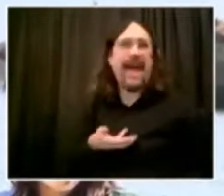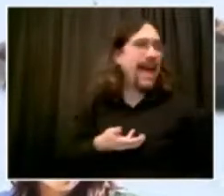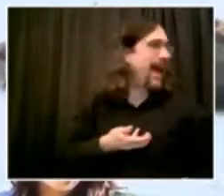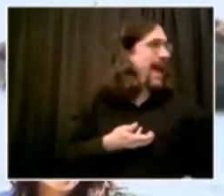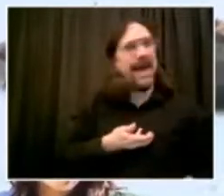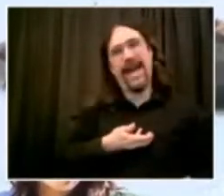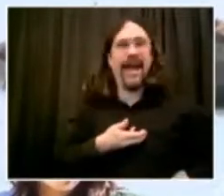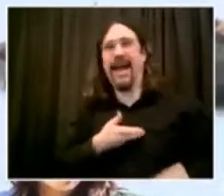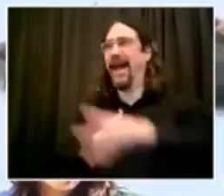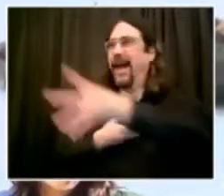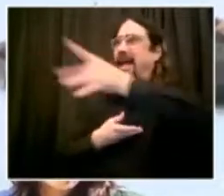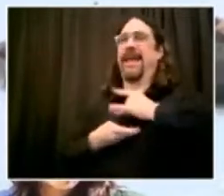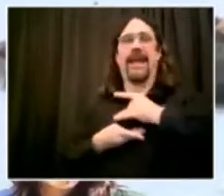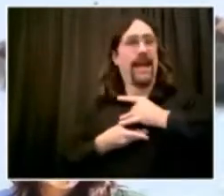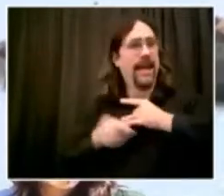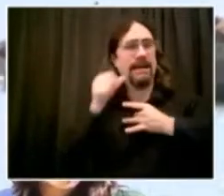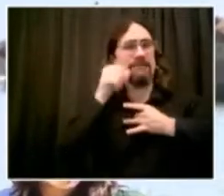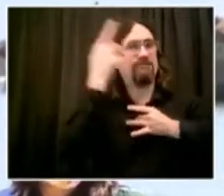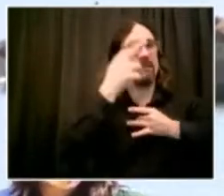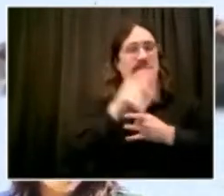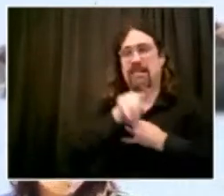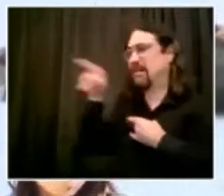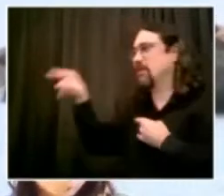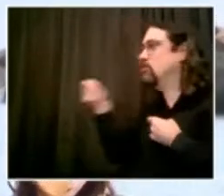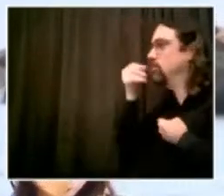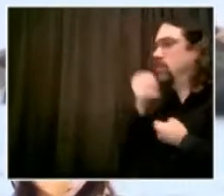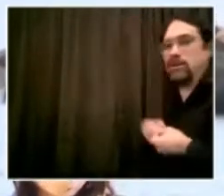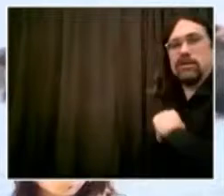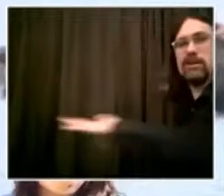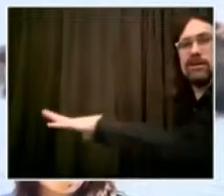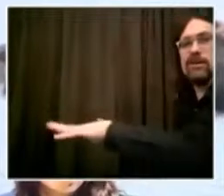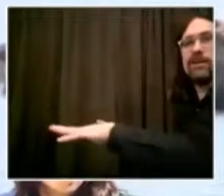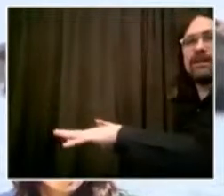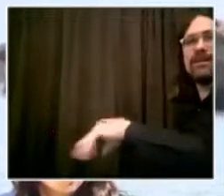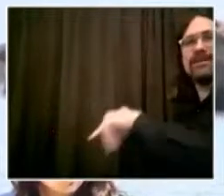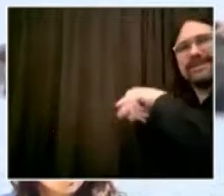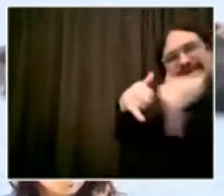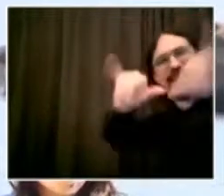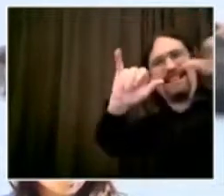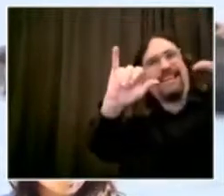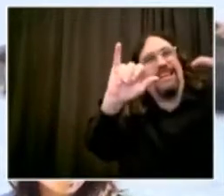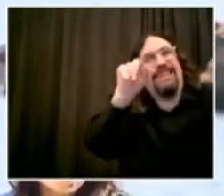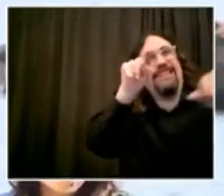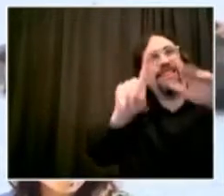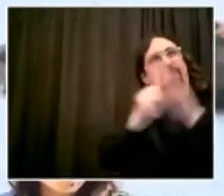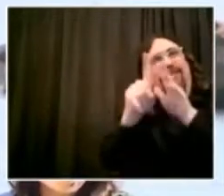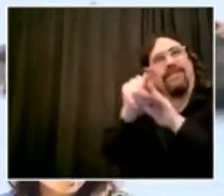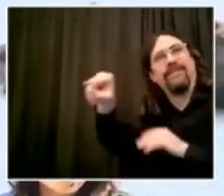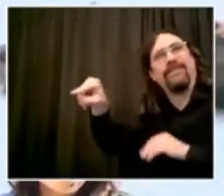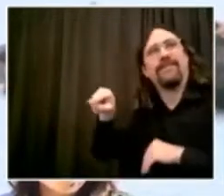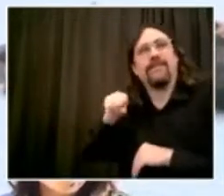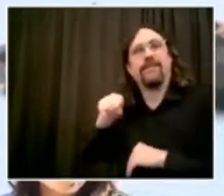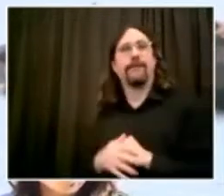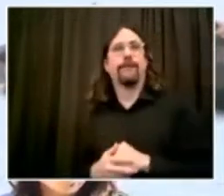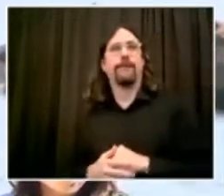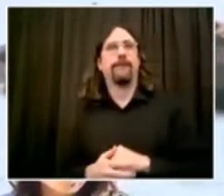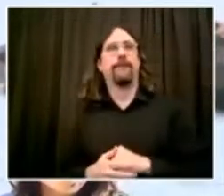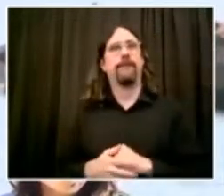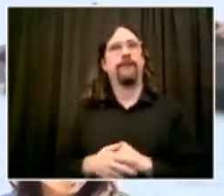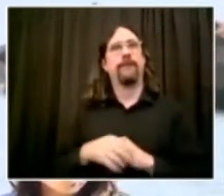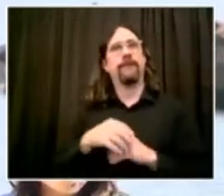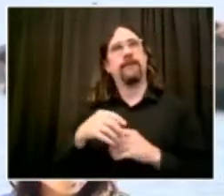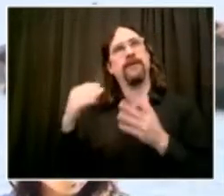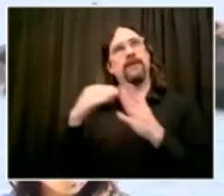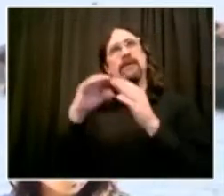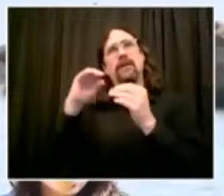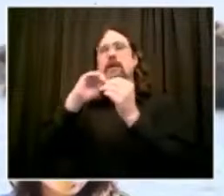going to continue to save lives. As the mayor has said at every press conference where we've been together, this is New Yorkers